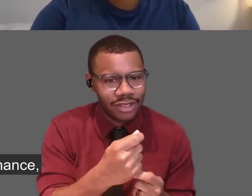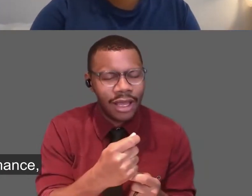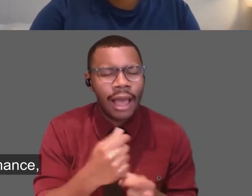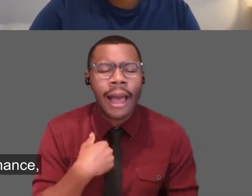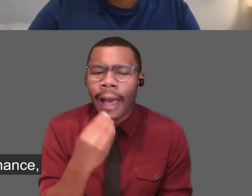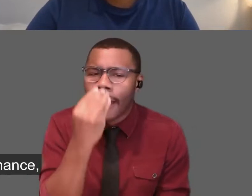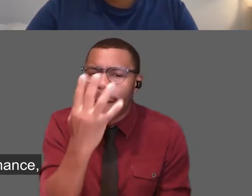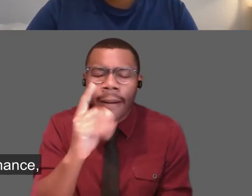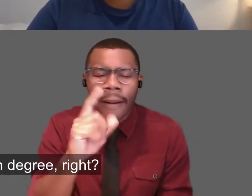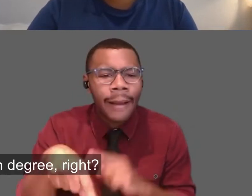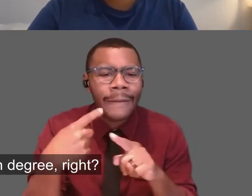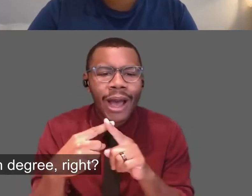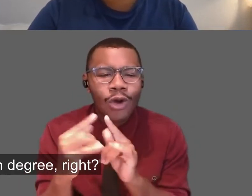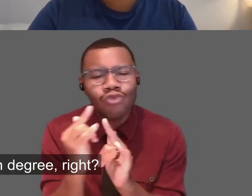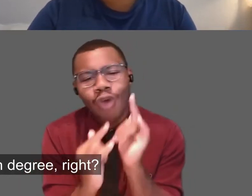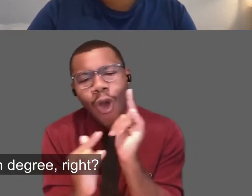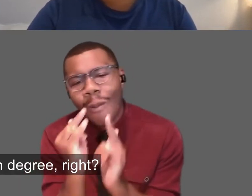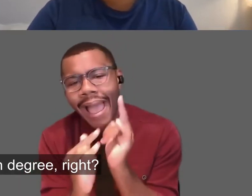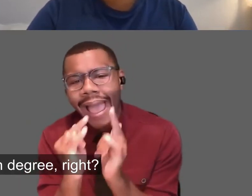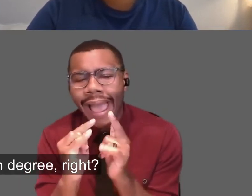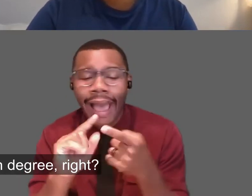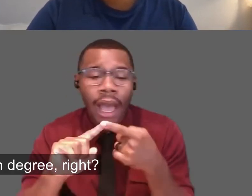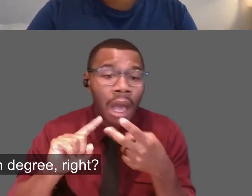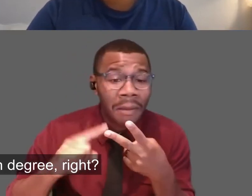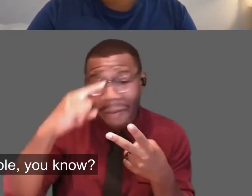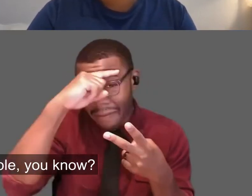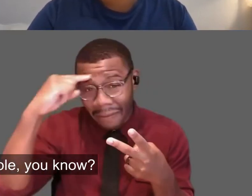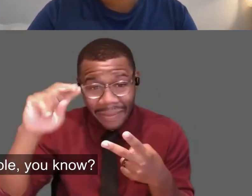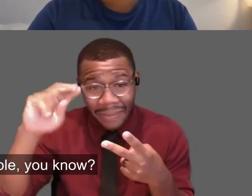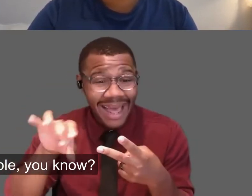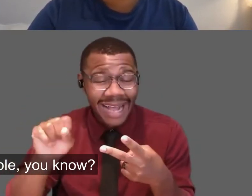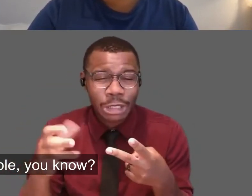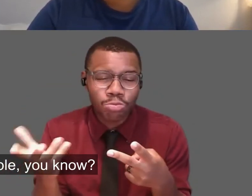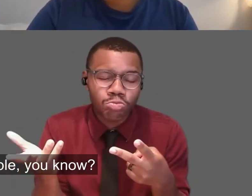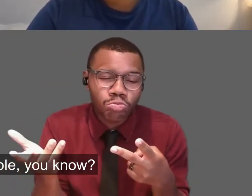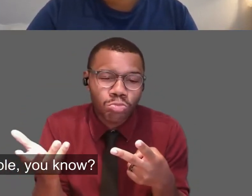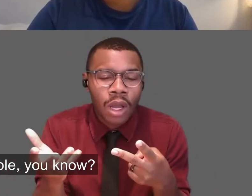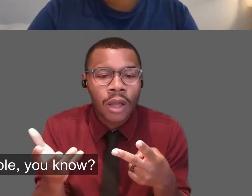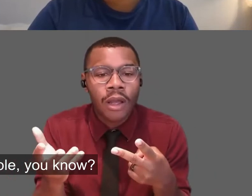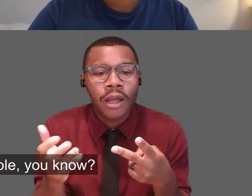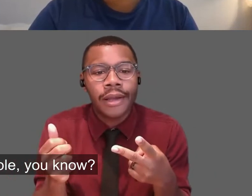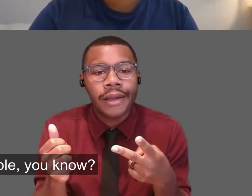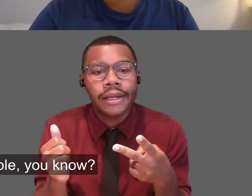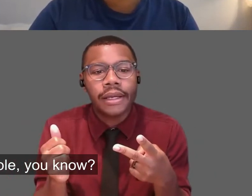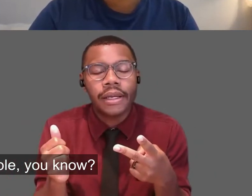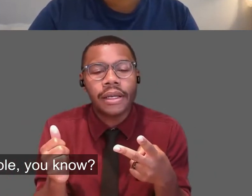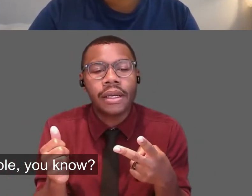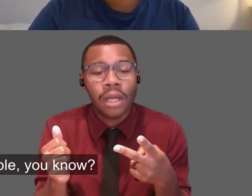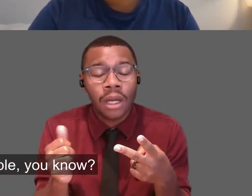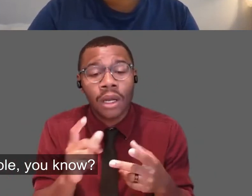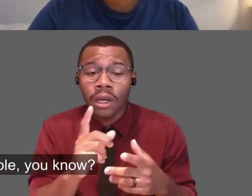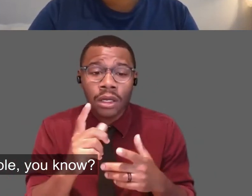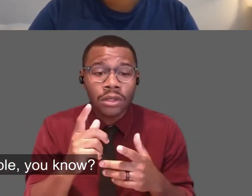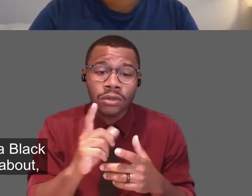thinking about romance, even blackness to a certain degree, right? Like there is the inexplicable,